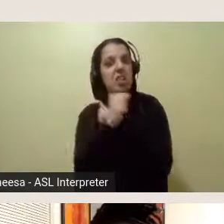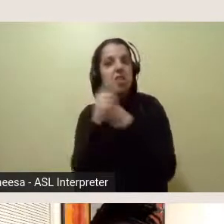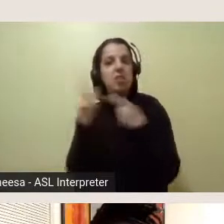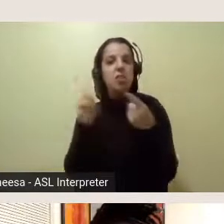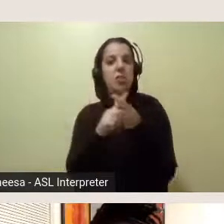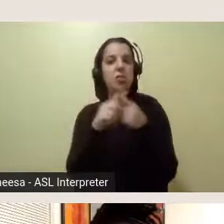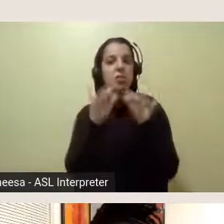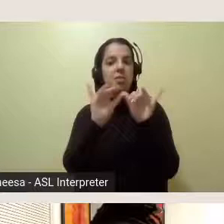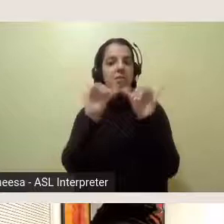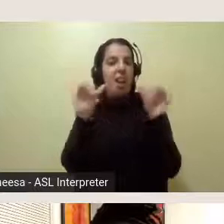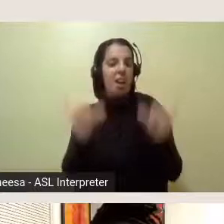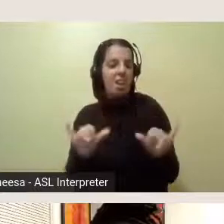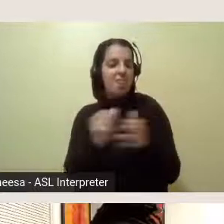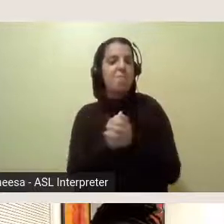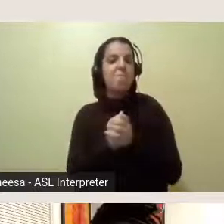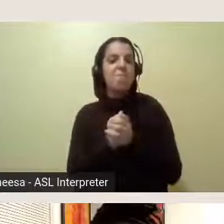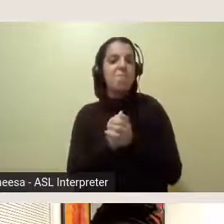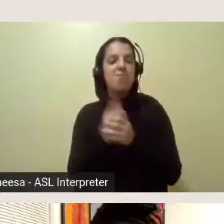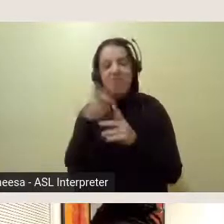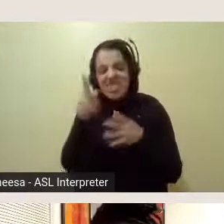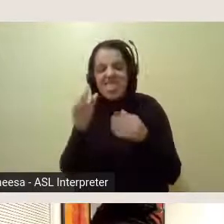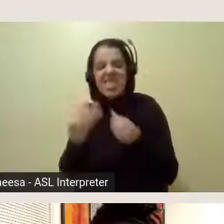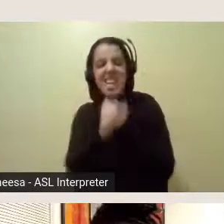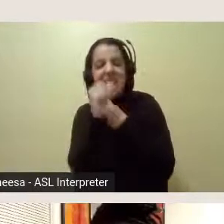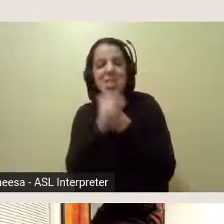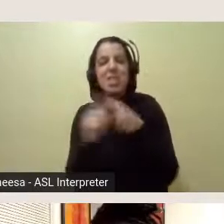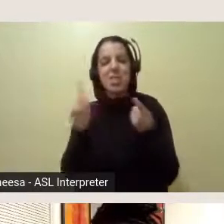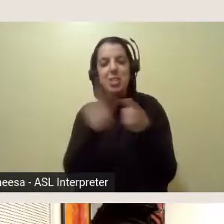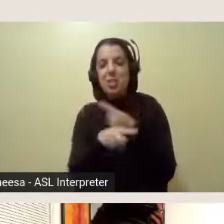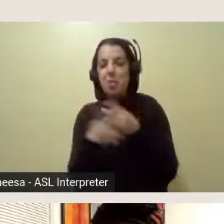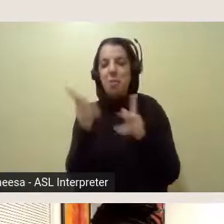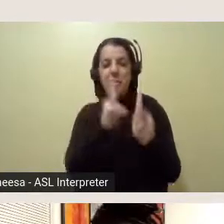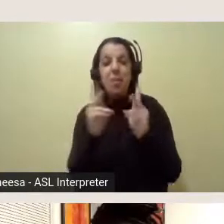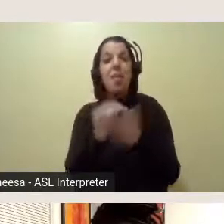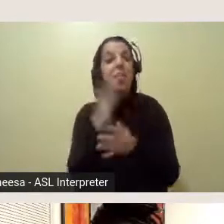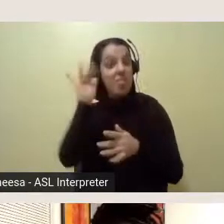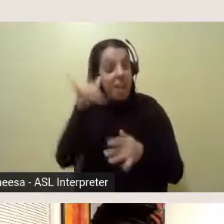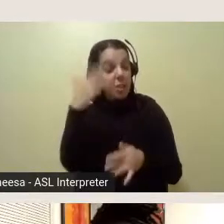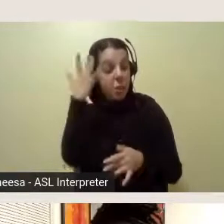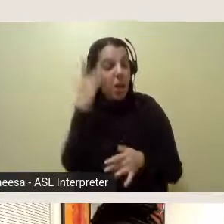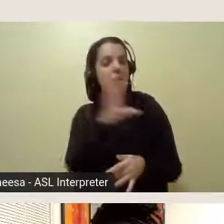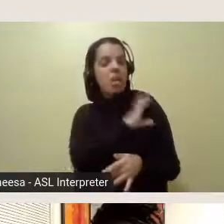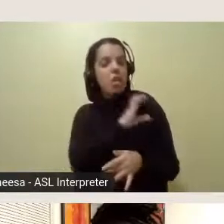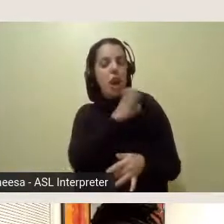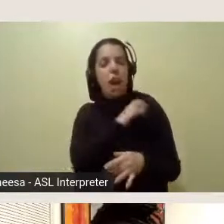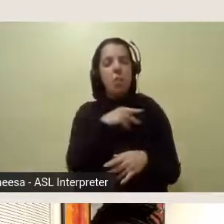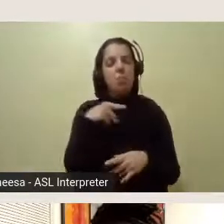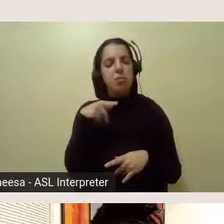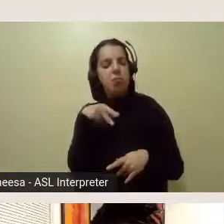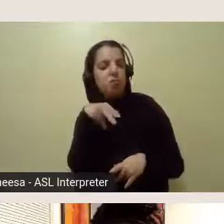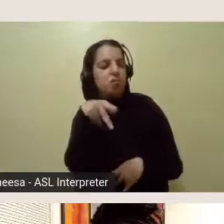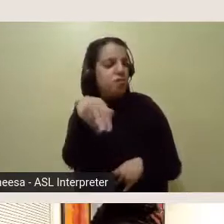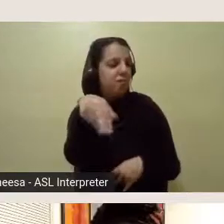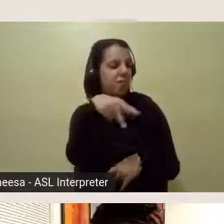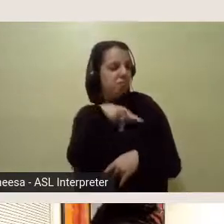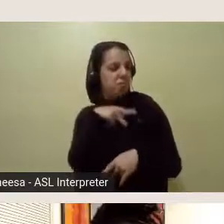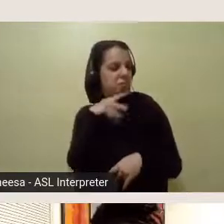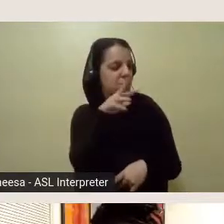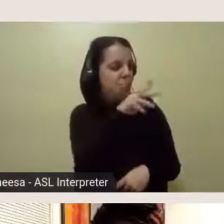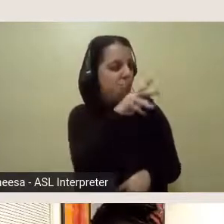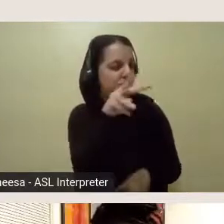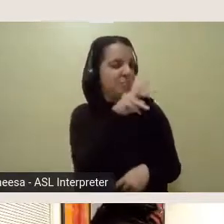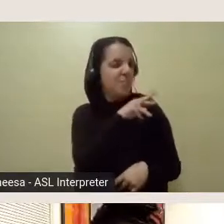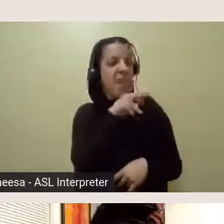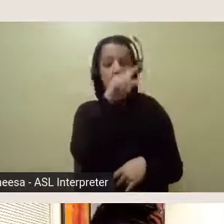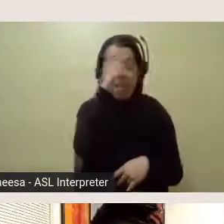stairwells in the first place. This is why they're patrolling a mostly Black and racialized working class and street involved community, and